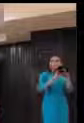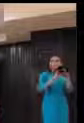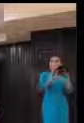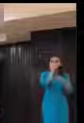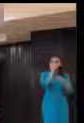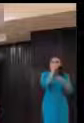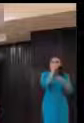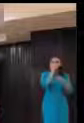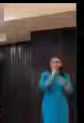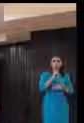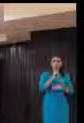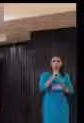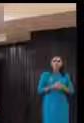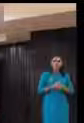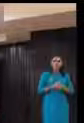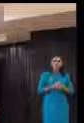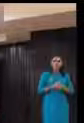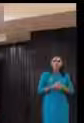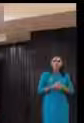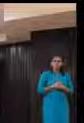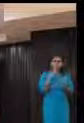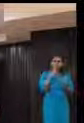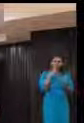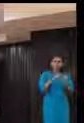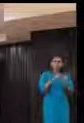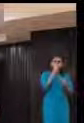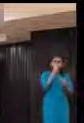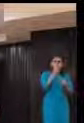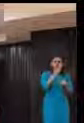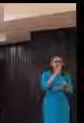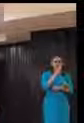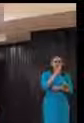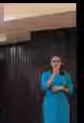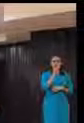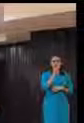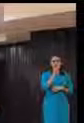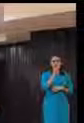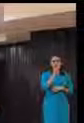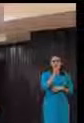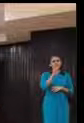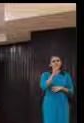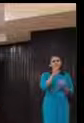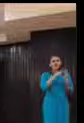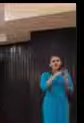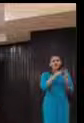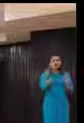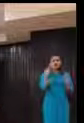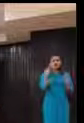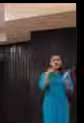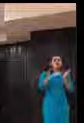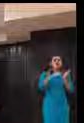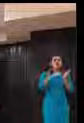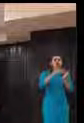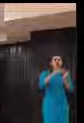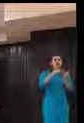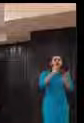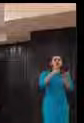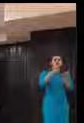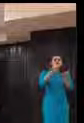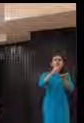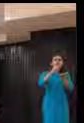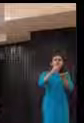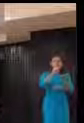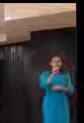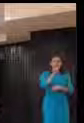But if you see the series of around 47, 49 orders which were passed from time to time, the asymmetry was